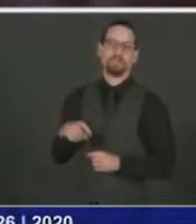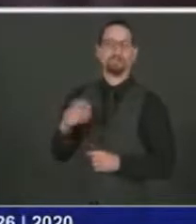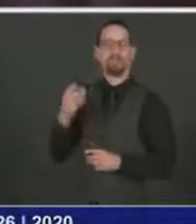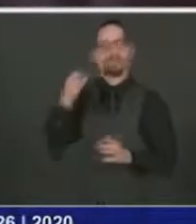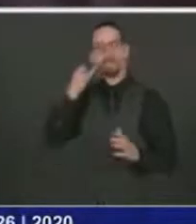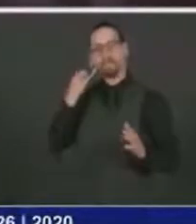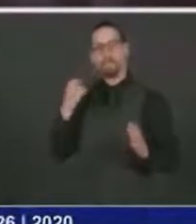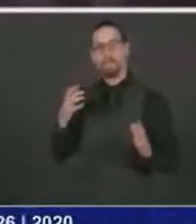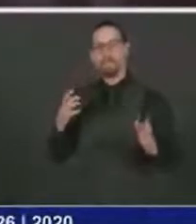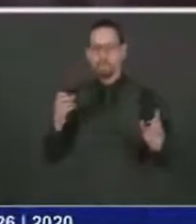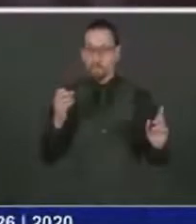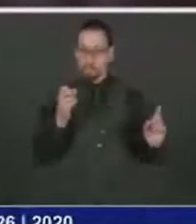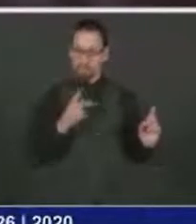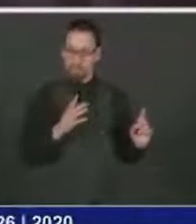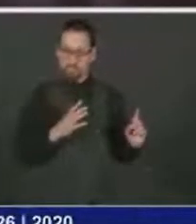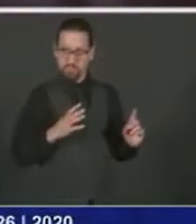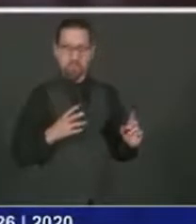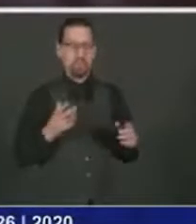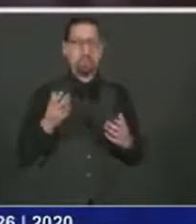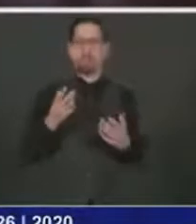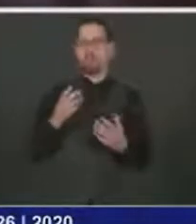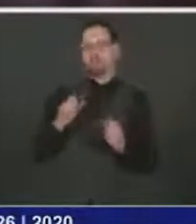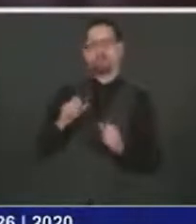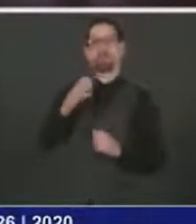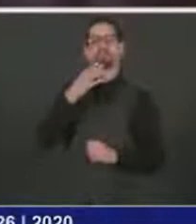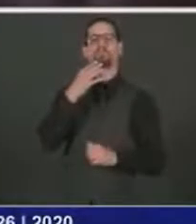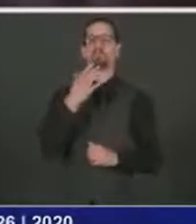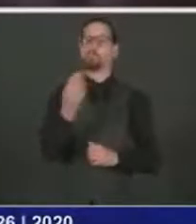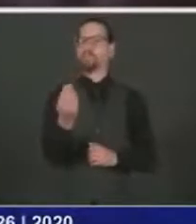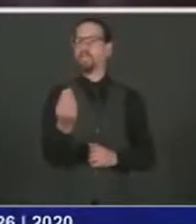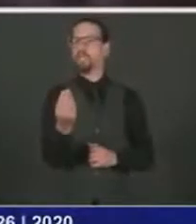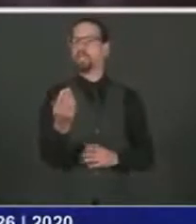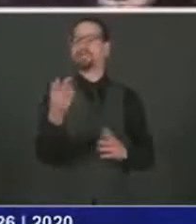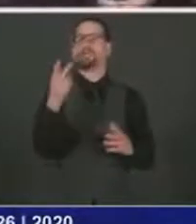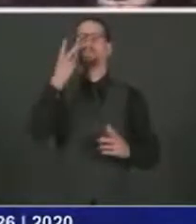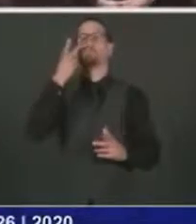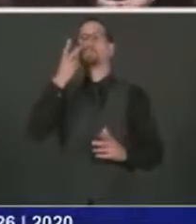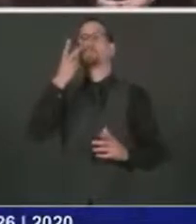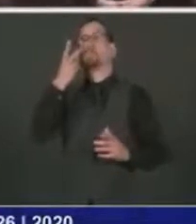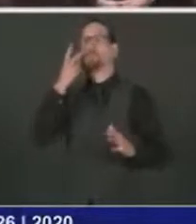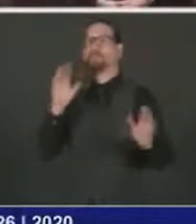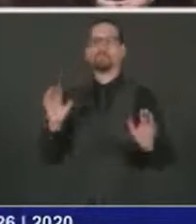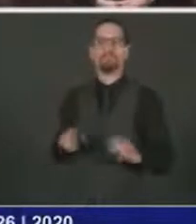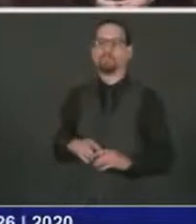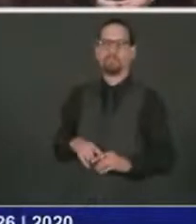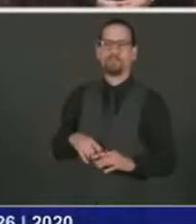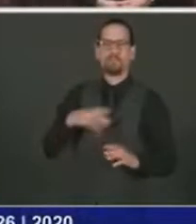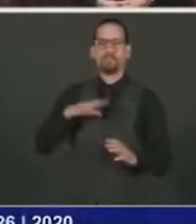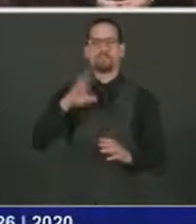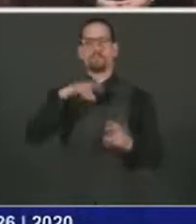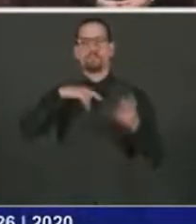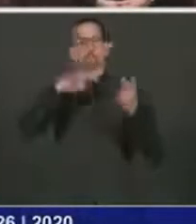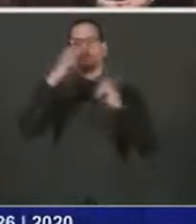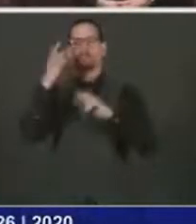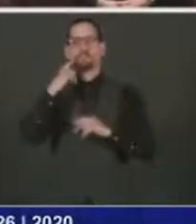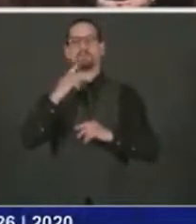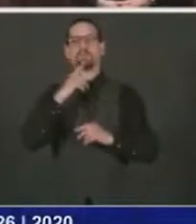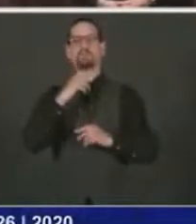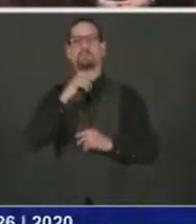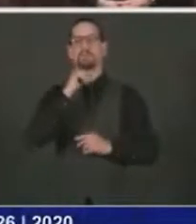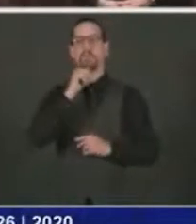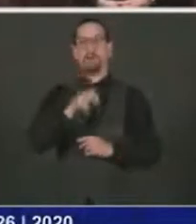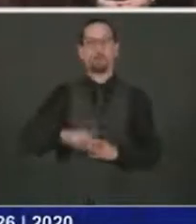wait till Monday or what I just said. I thought you were going to ask me, should they not travel? And that's a personal